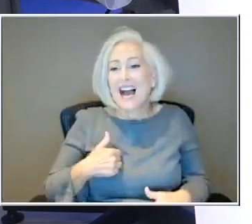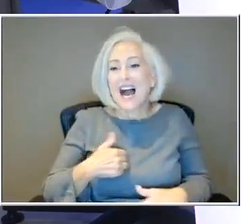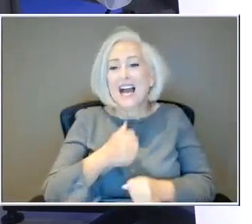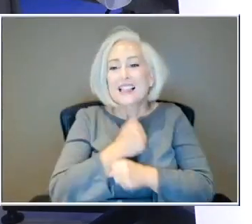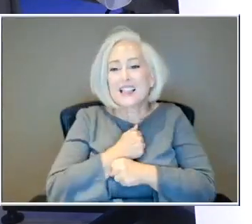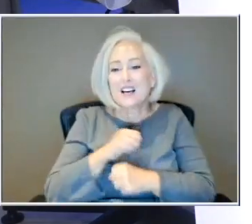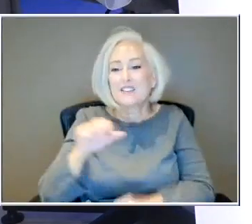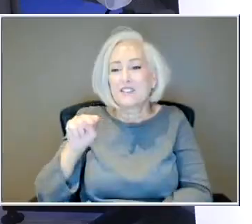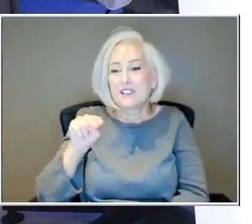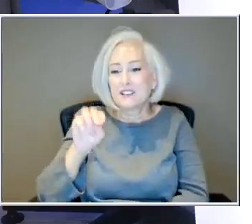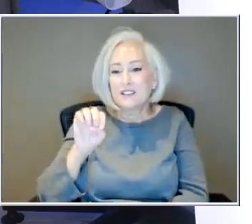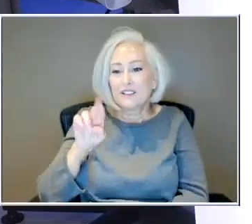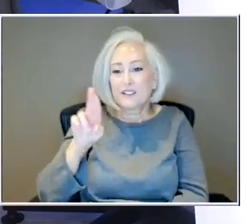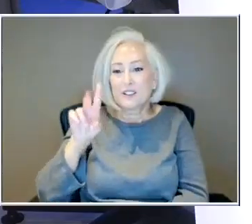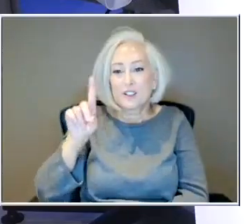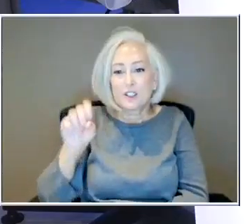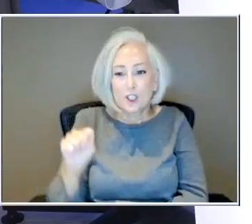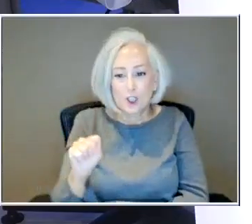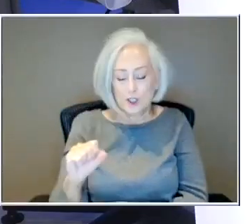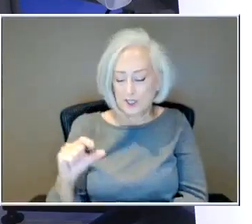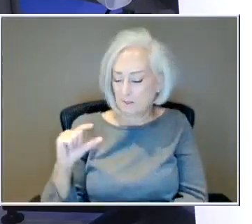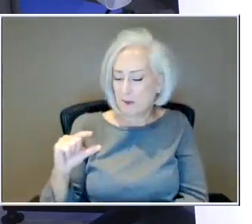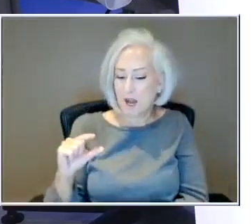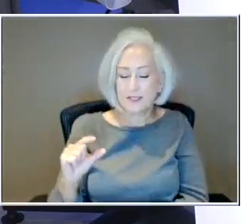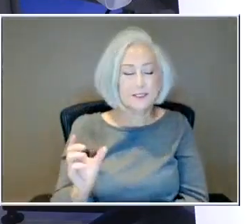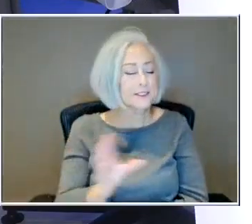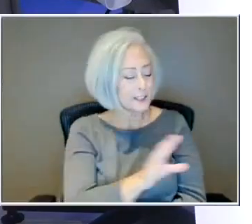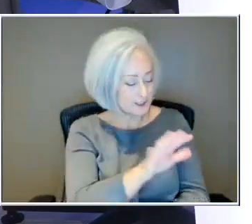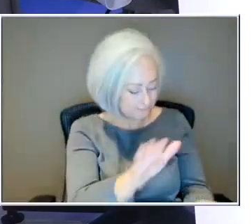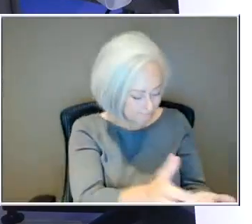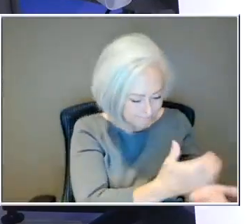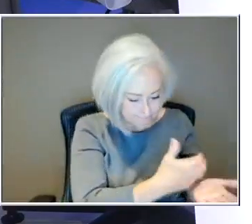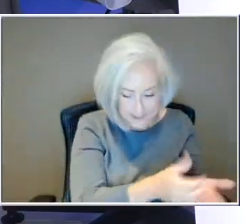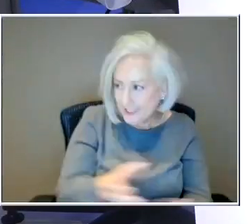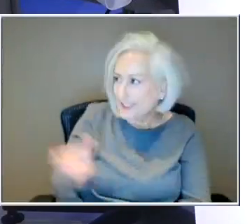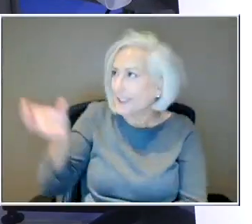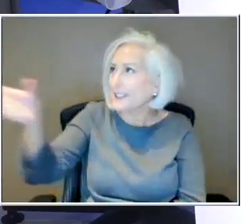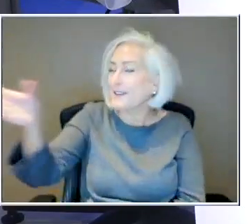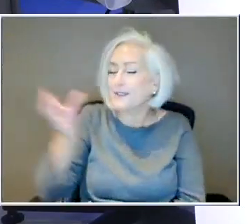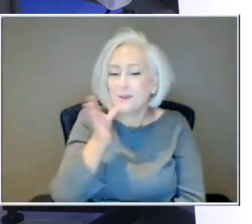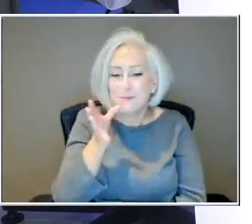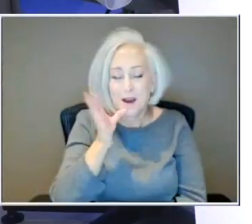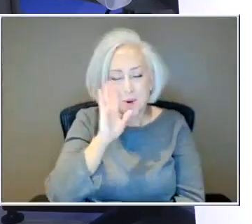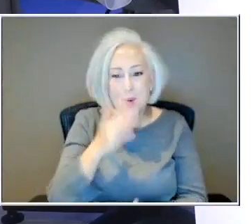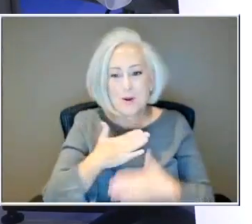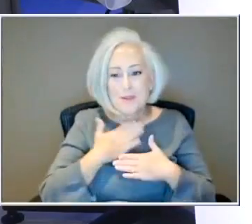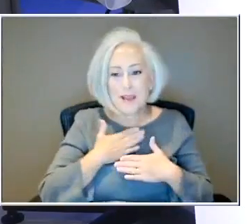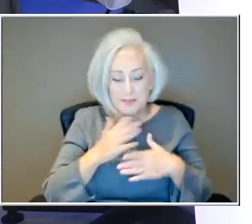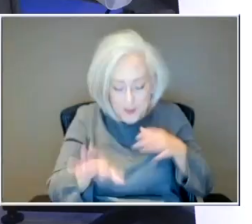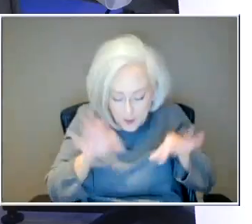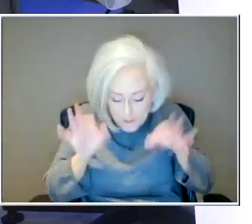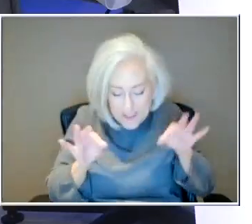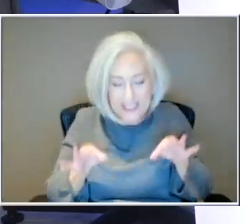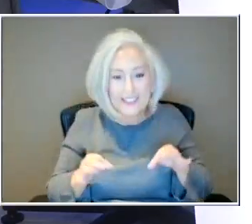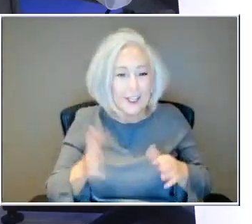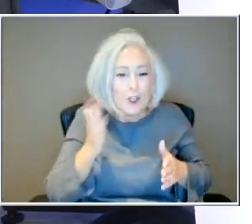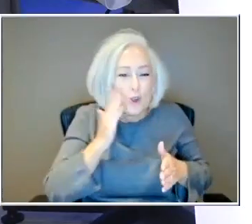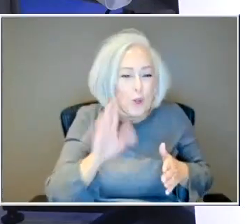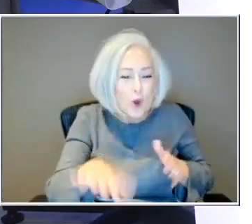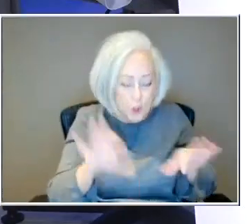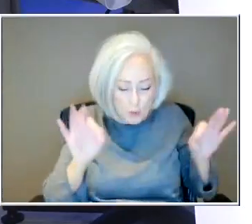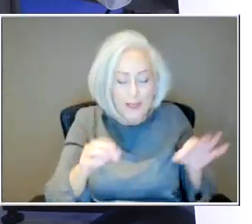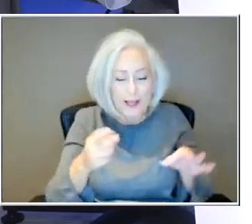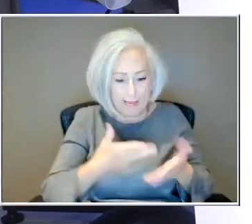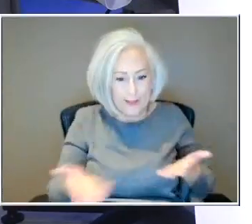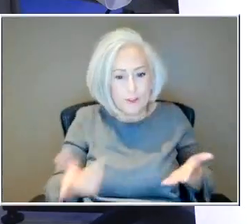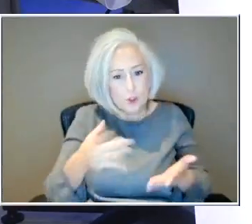Nerds. Oh, yeah. They know, just give mom her Nerds and she'll be happy. So I go through and pick. You go through and pick out stuff you like, the good